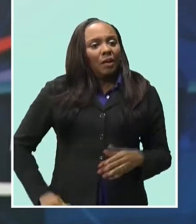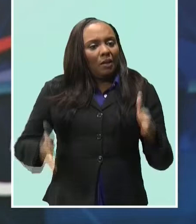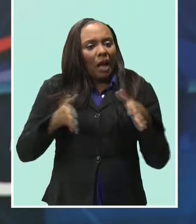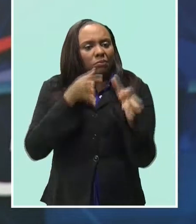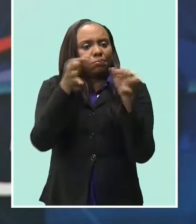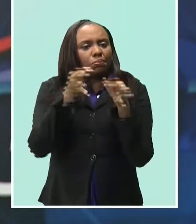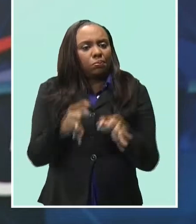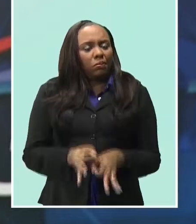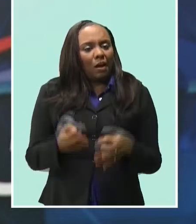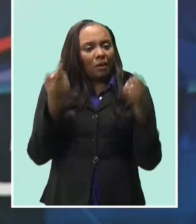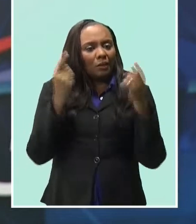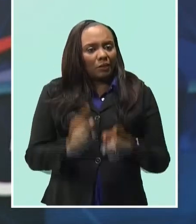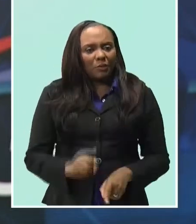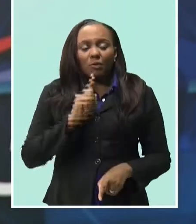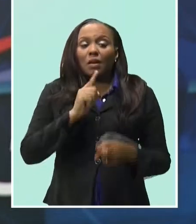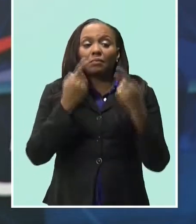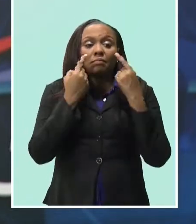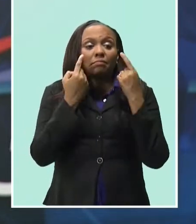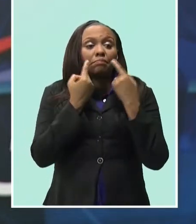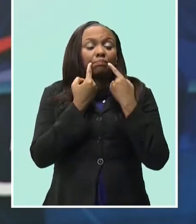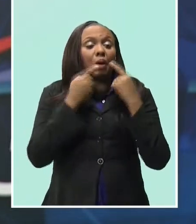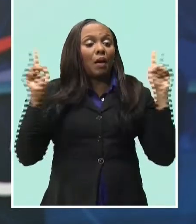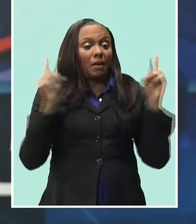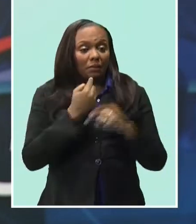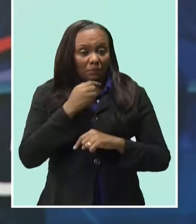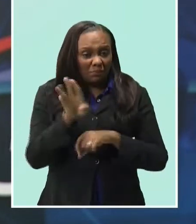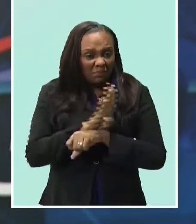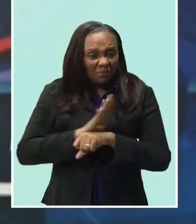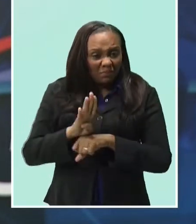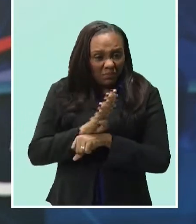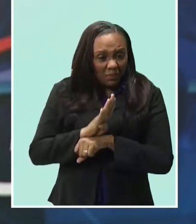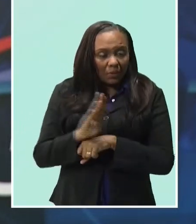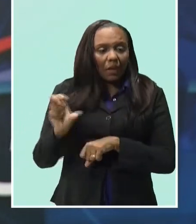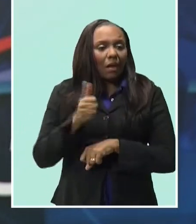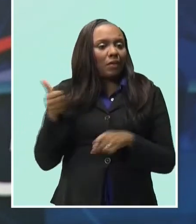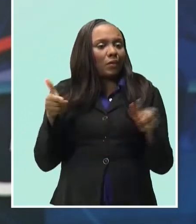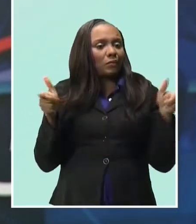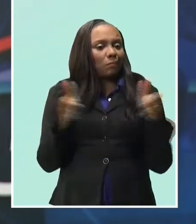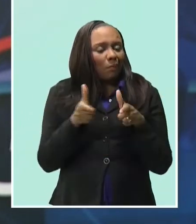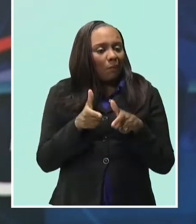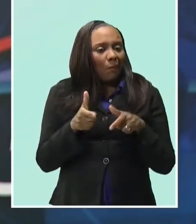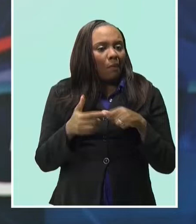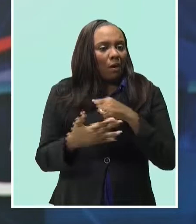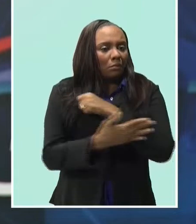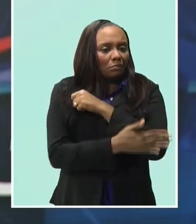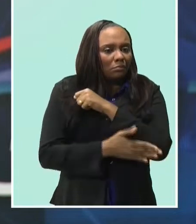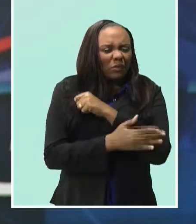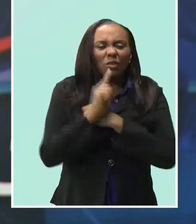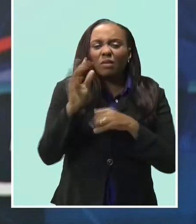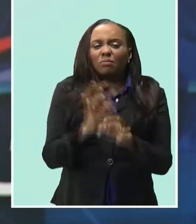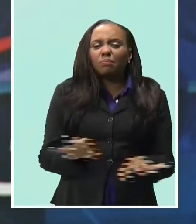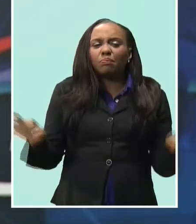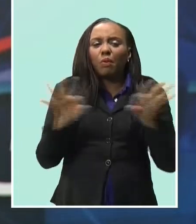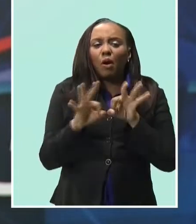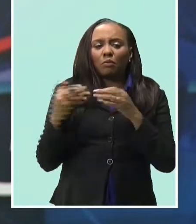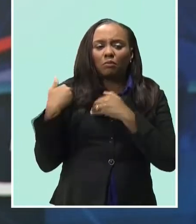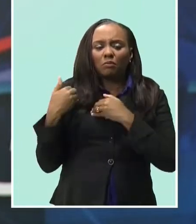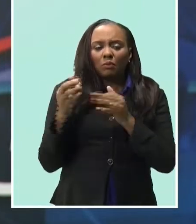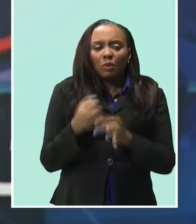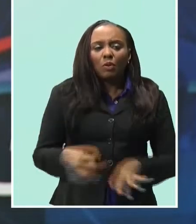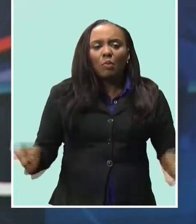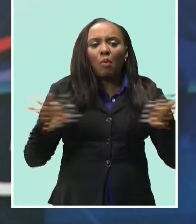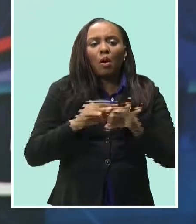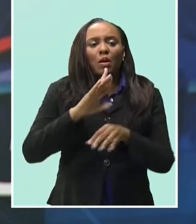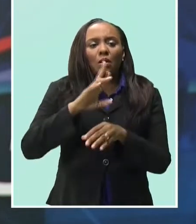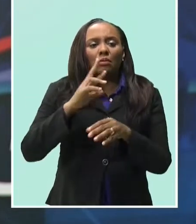the agreement as a success for multilateralism and notes Barbados and other small states have important roles to play in the UN